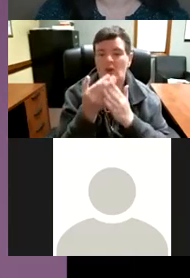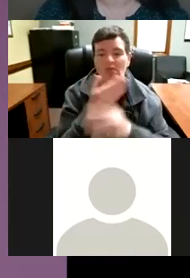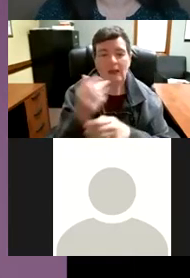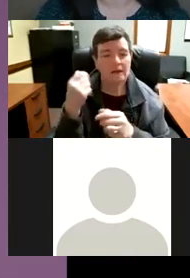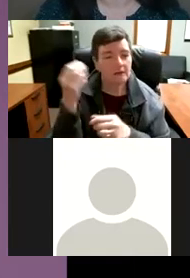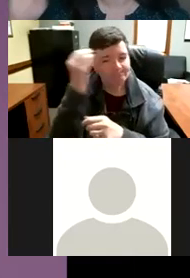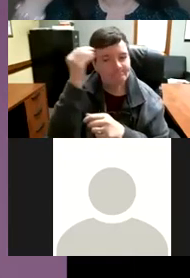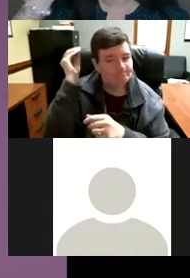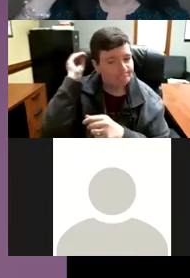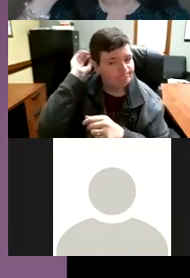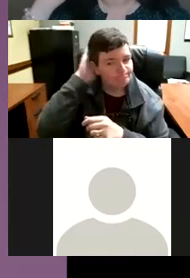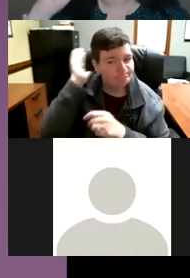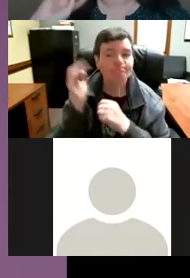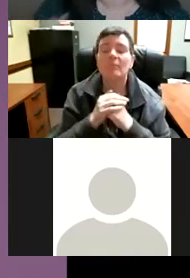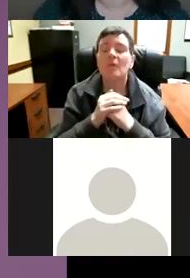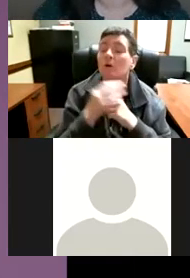the back of your head.